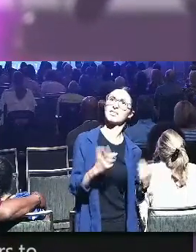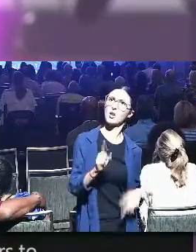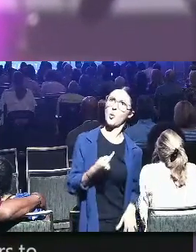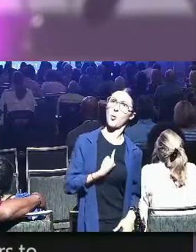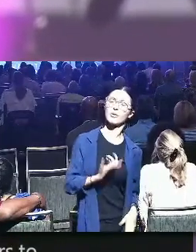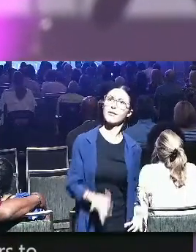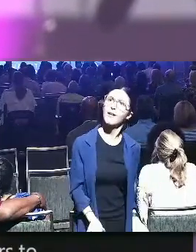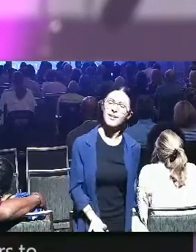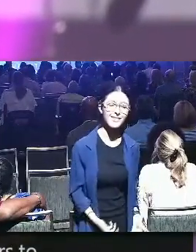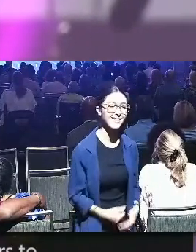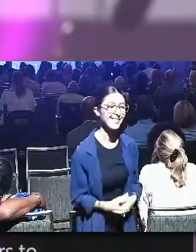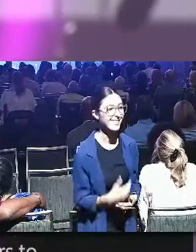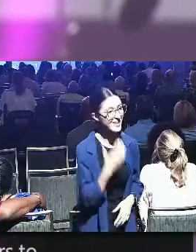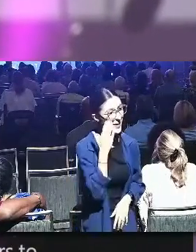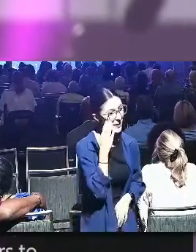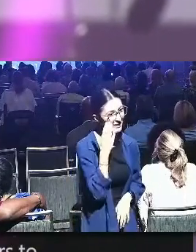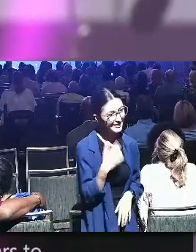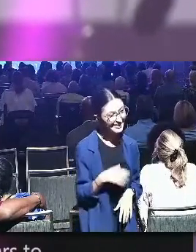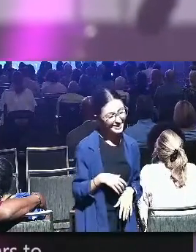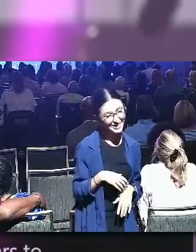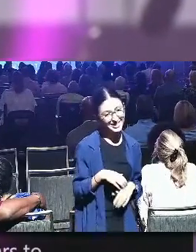gonna?